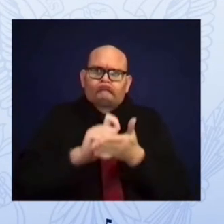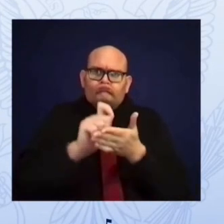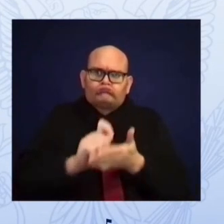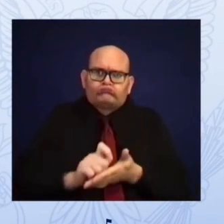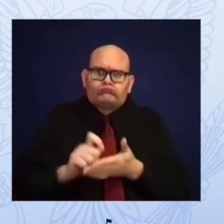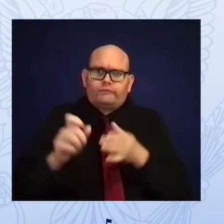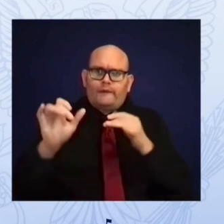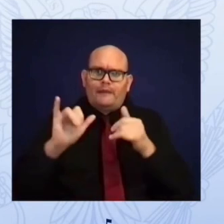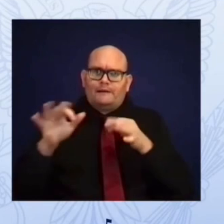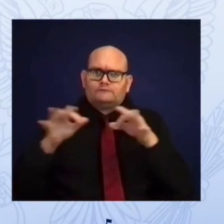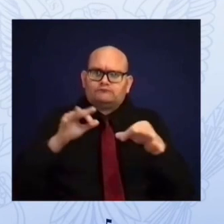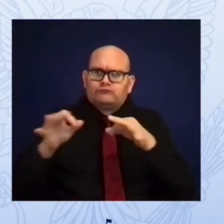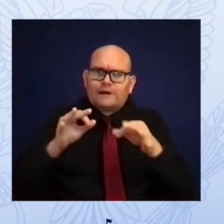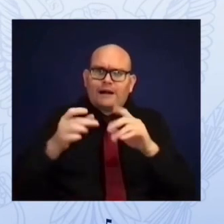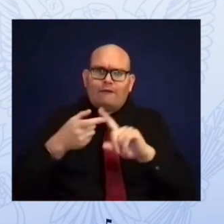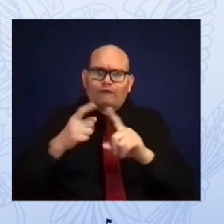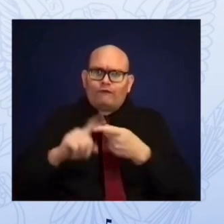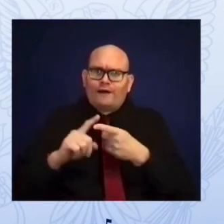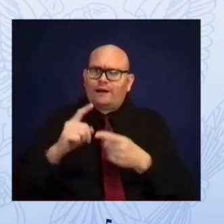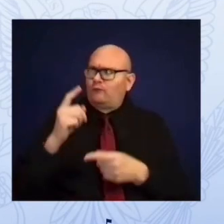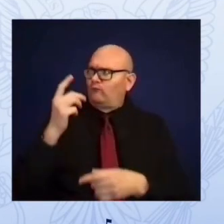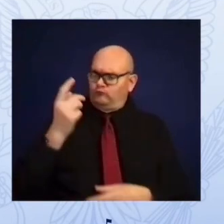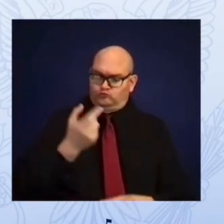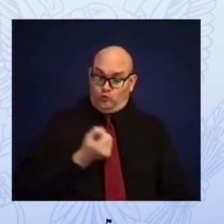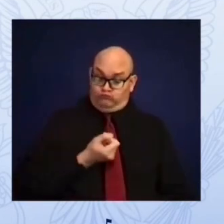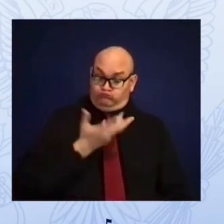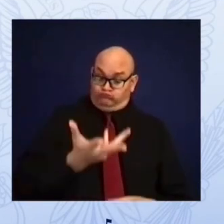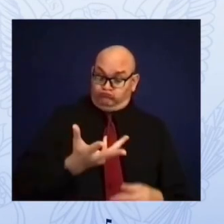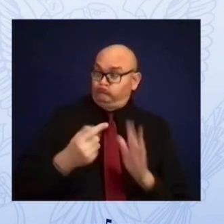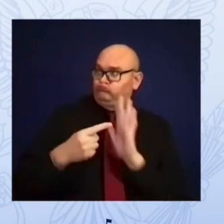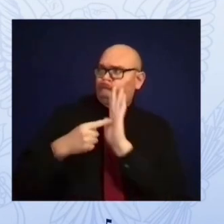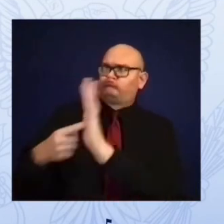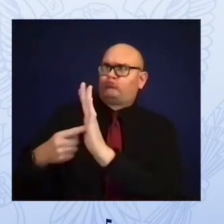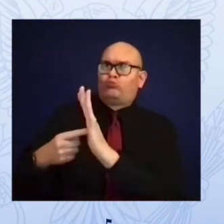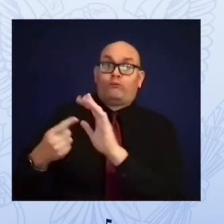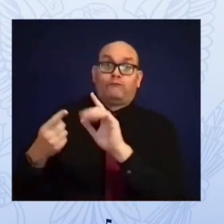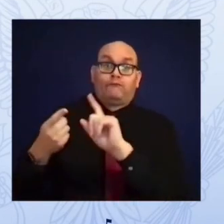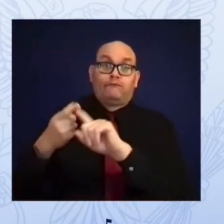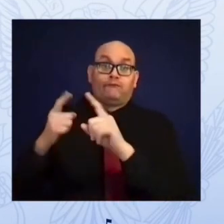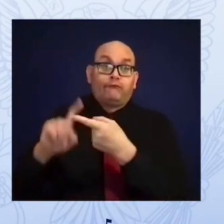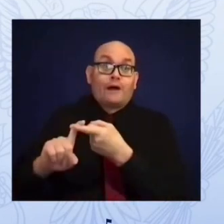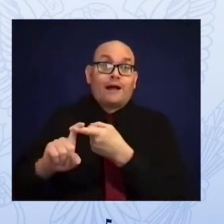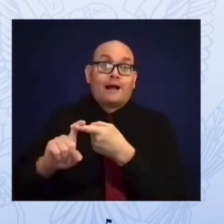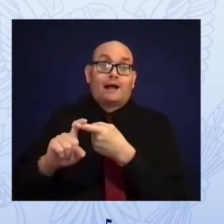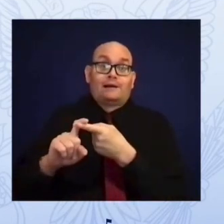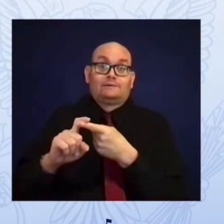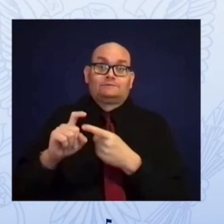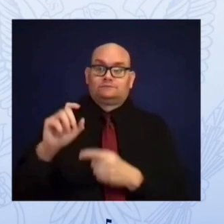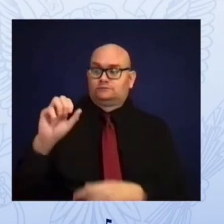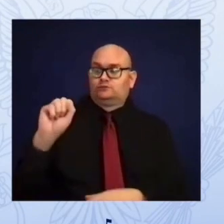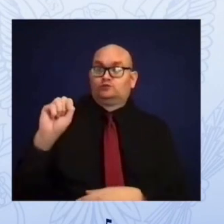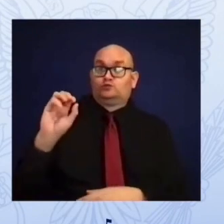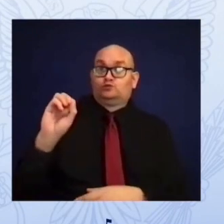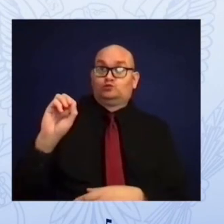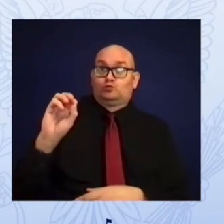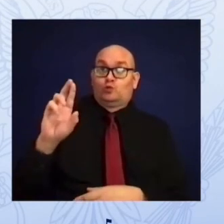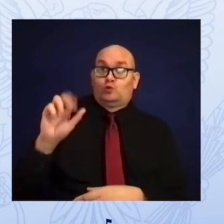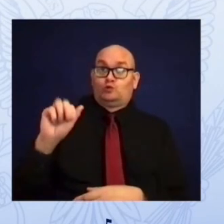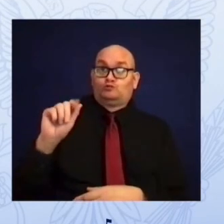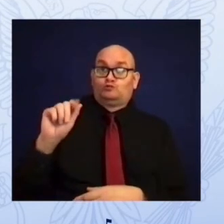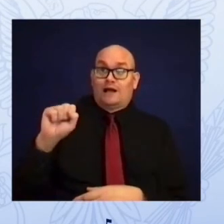a Socratic resonance, this also reflects what is glorious about this ceremony today, about the work,